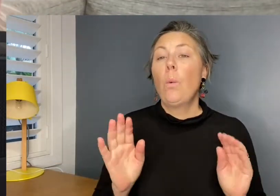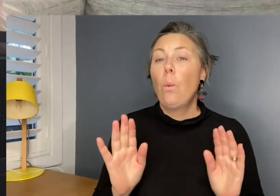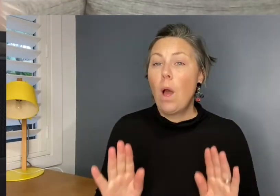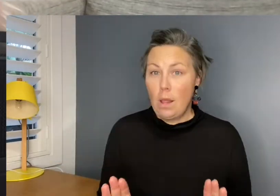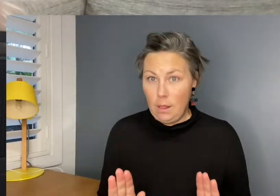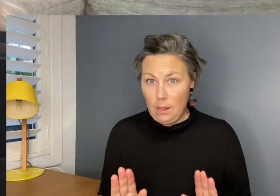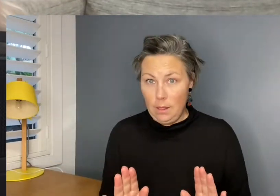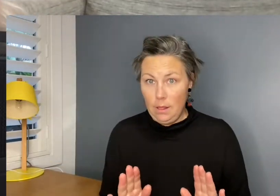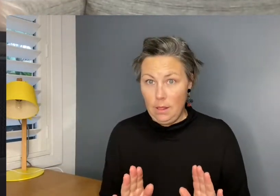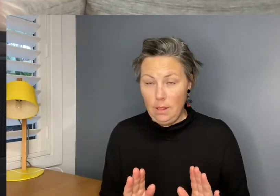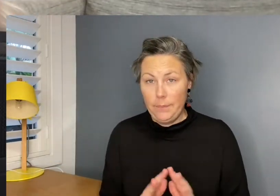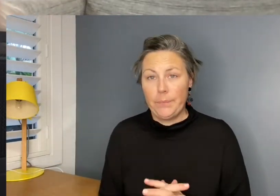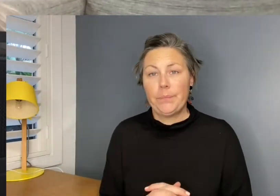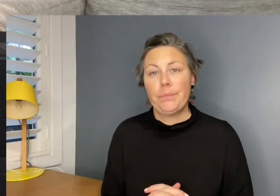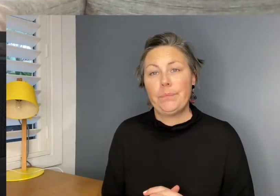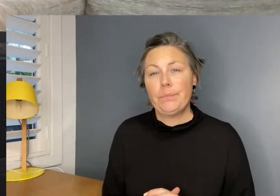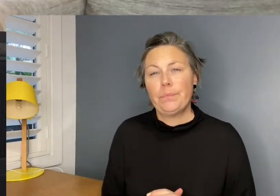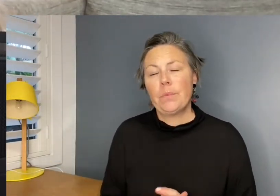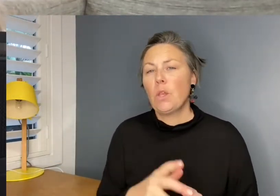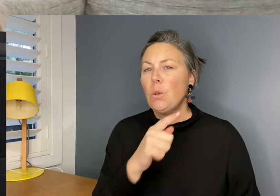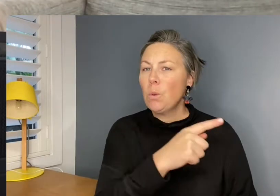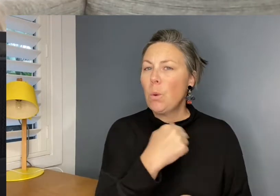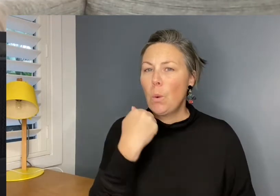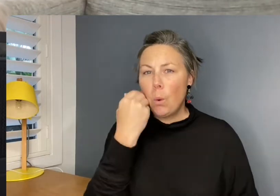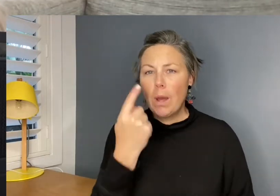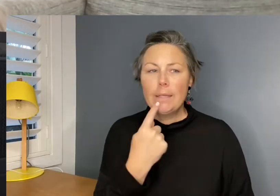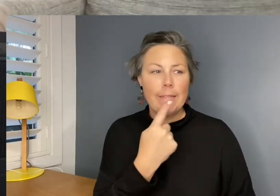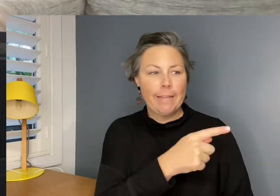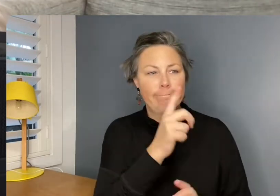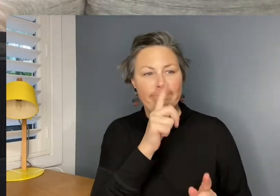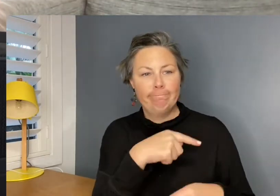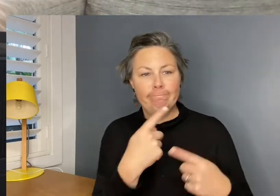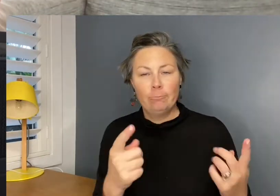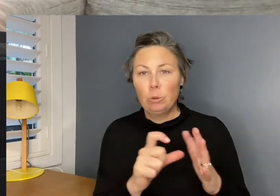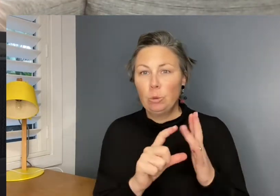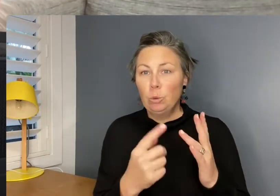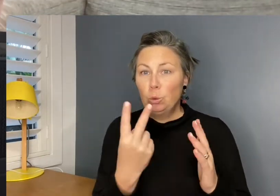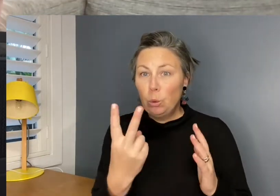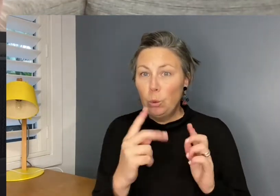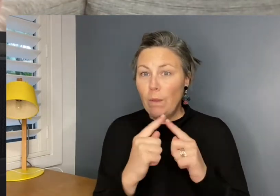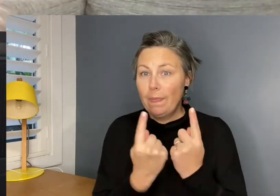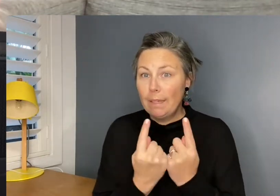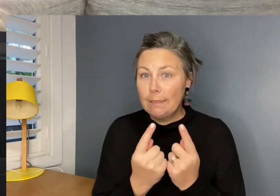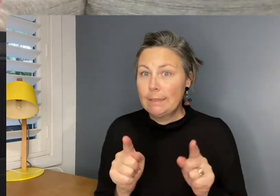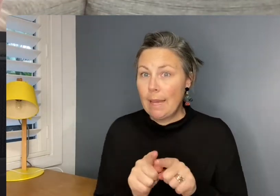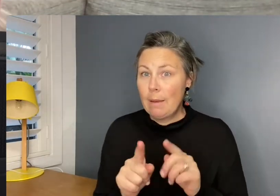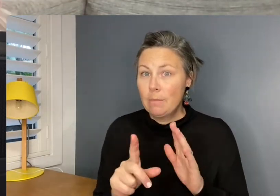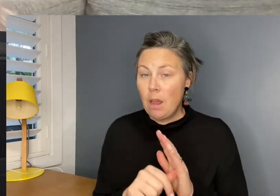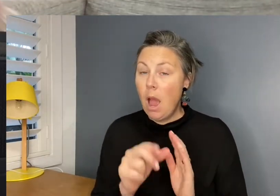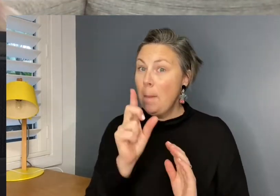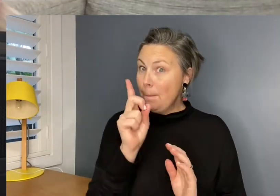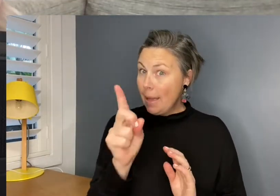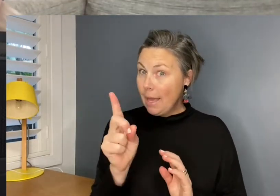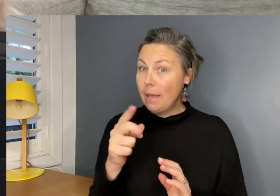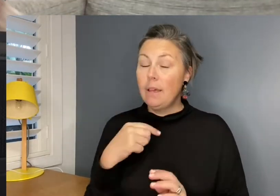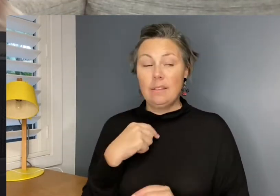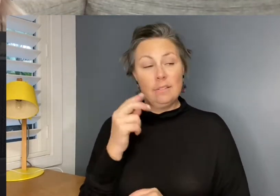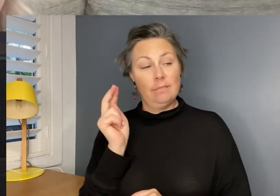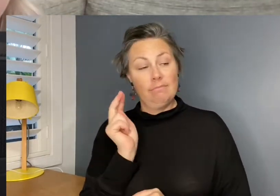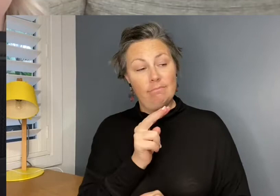those notes? Look, I know you always say you can't do 2 things at once, but one thing I have noticed about you